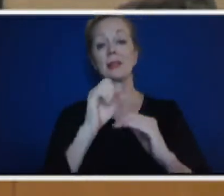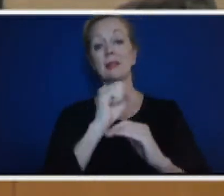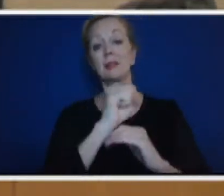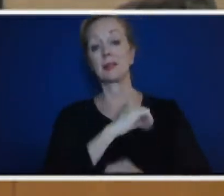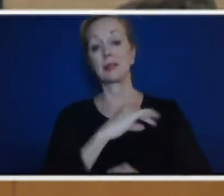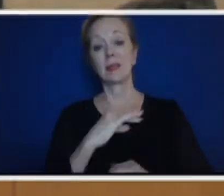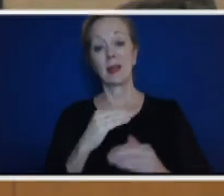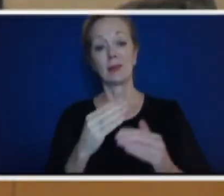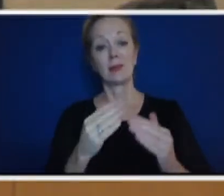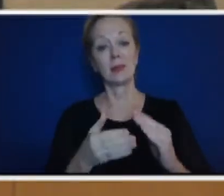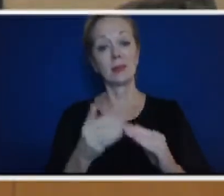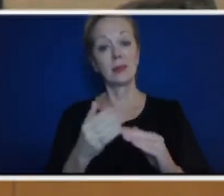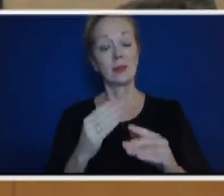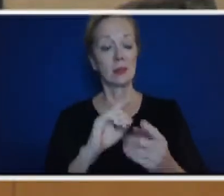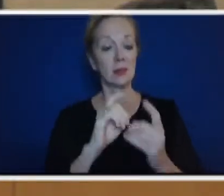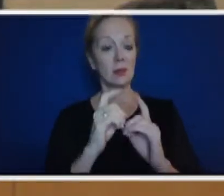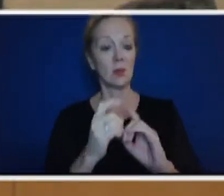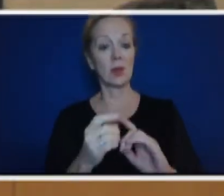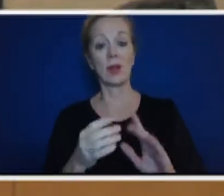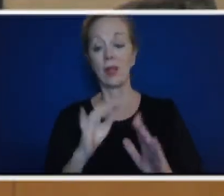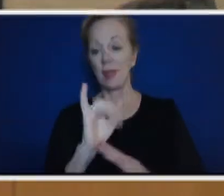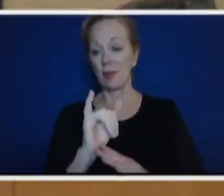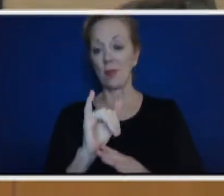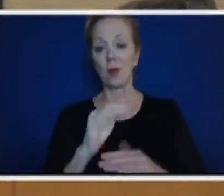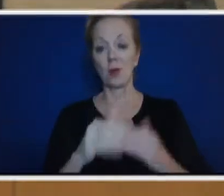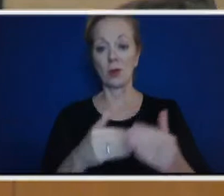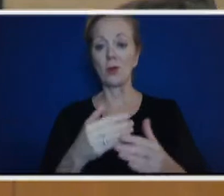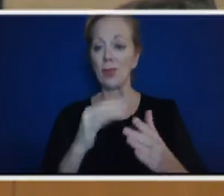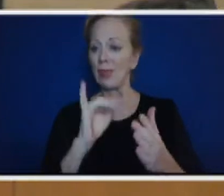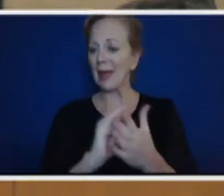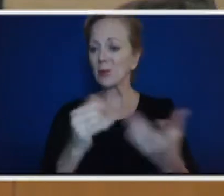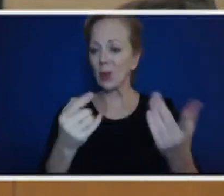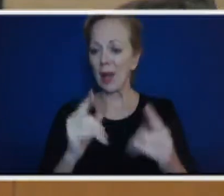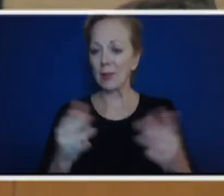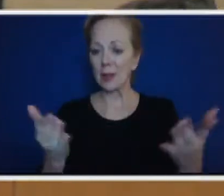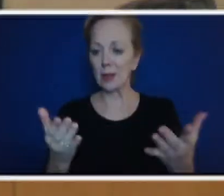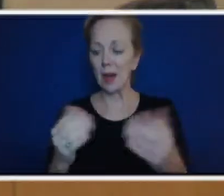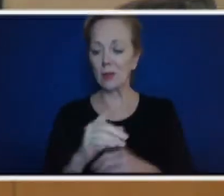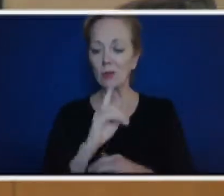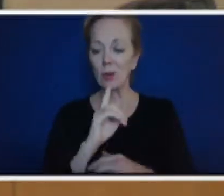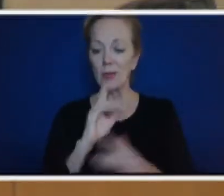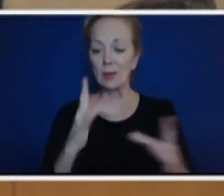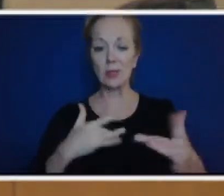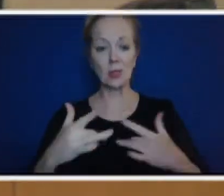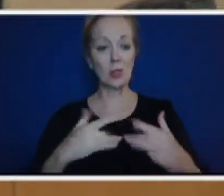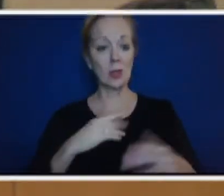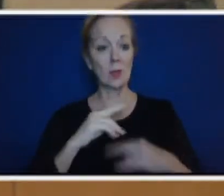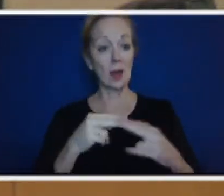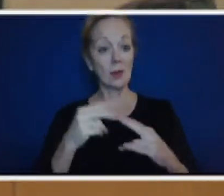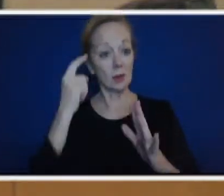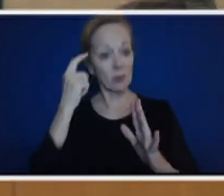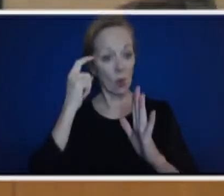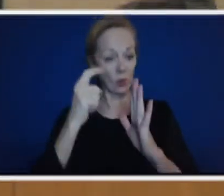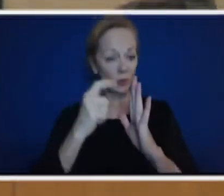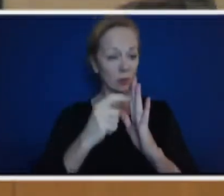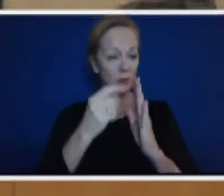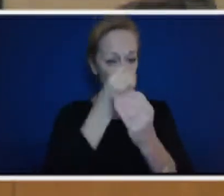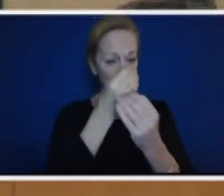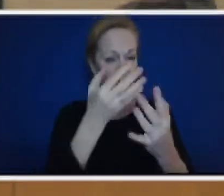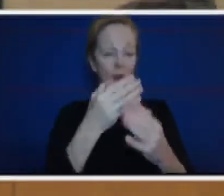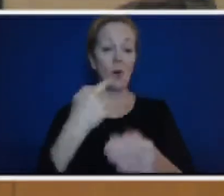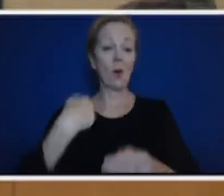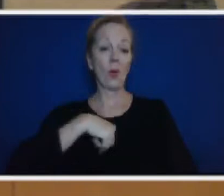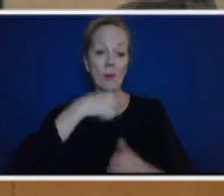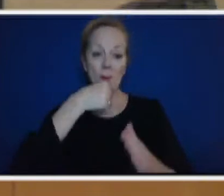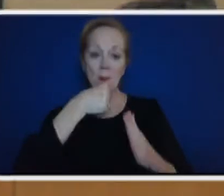that site plan amendment process, which is what occurred here. So I know there was some concern about notice. Of course, we mail our notices